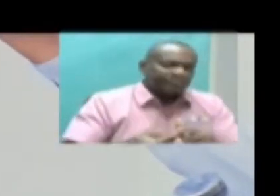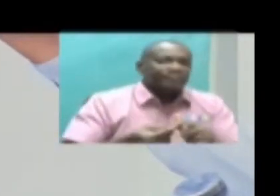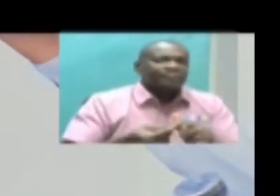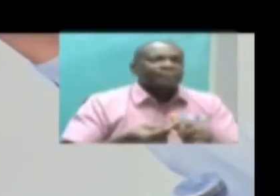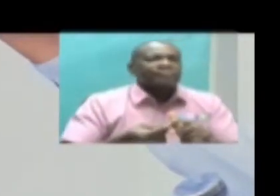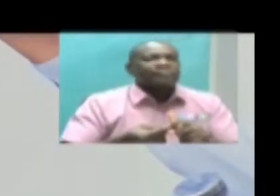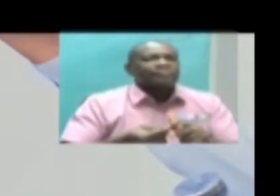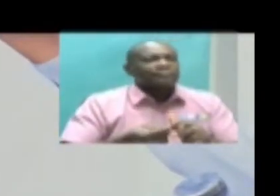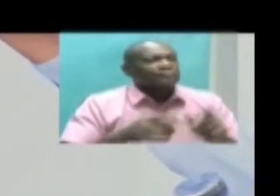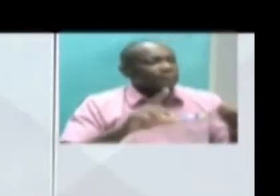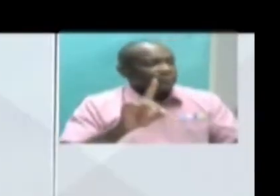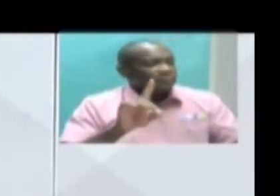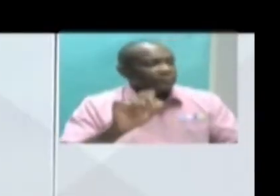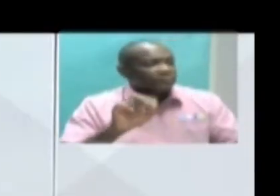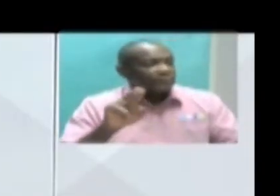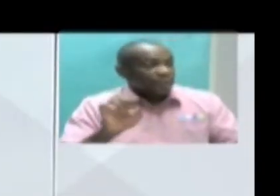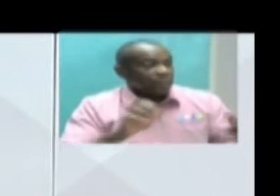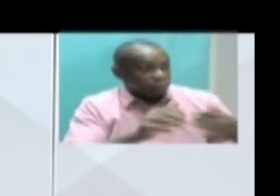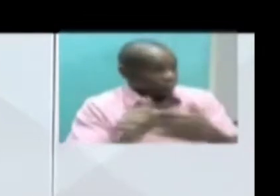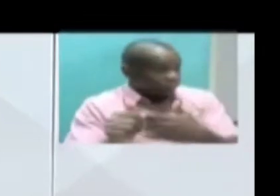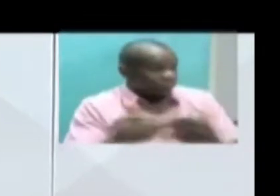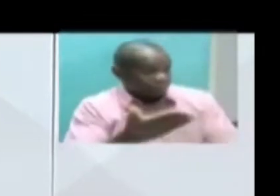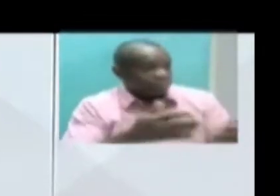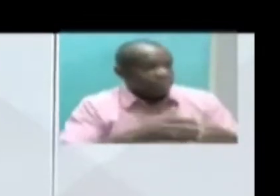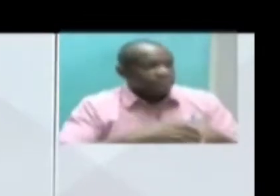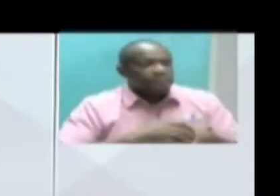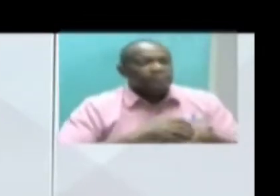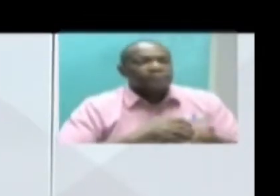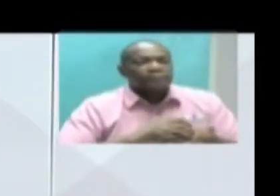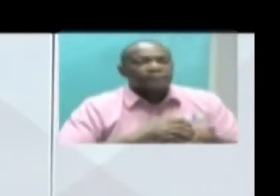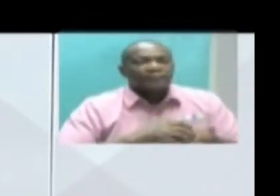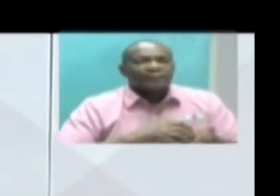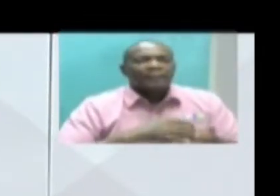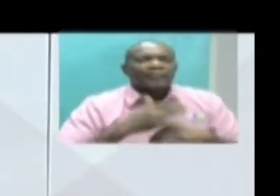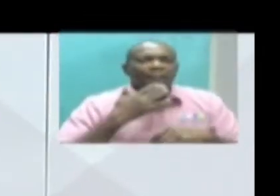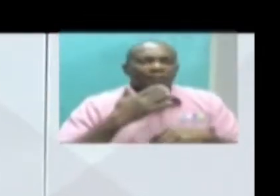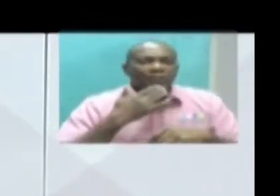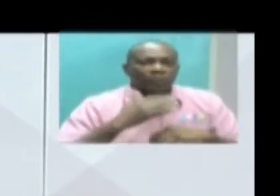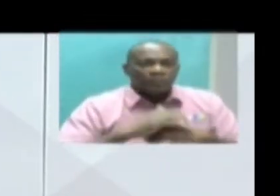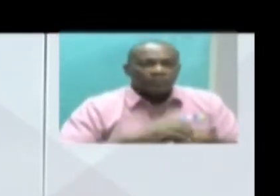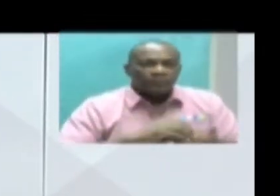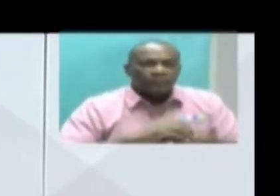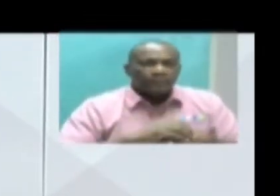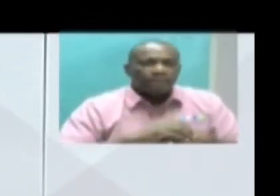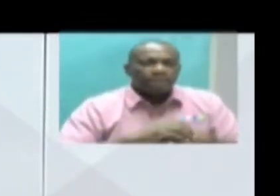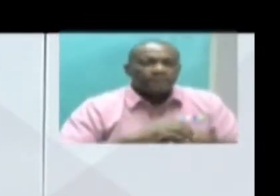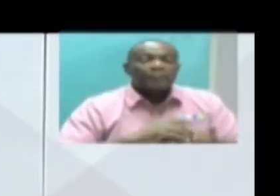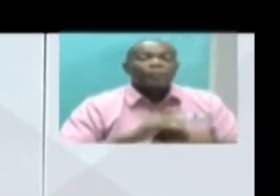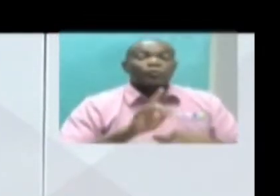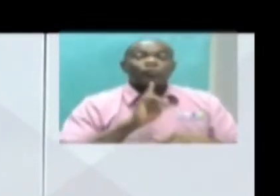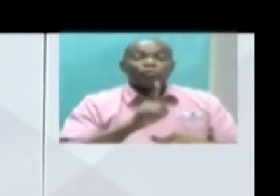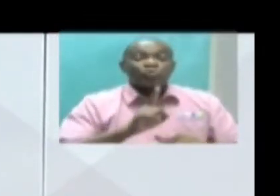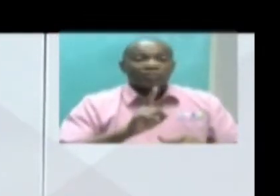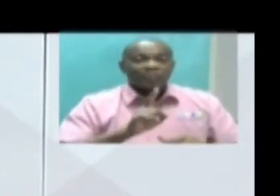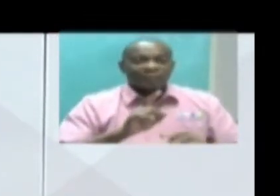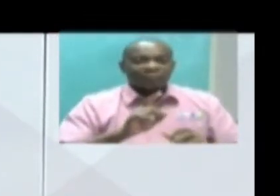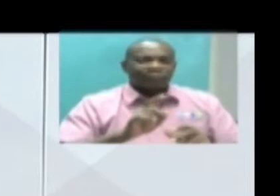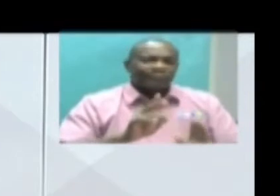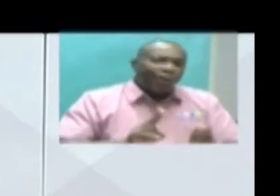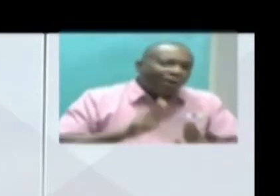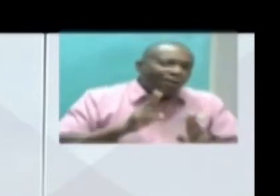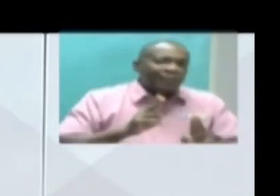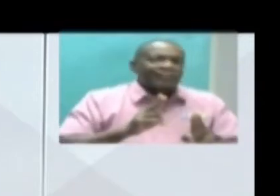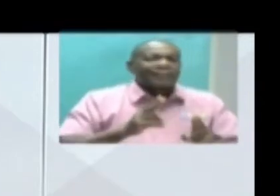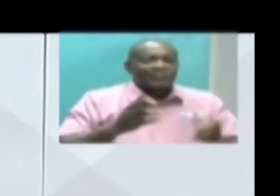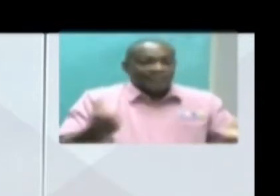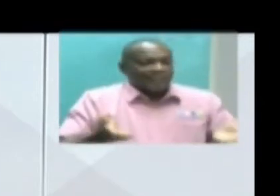lead. Thank you, Wendell, and thank you for that introduction. I am definitely honored to share this stage with my esteemed colleagues. Each